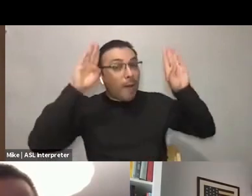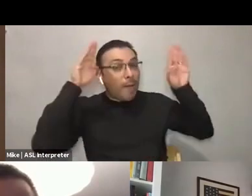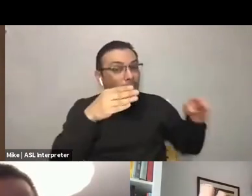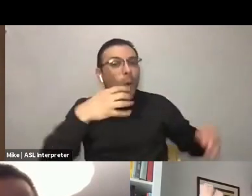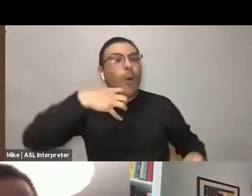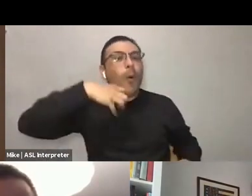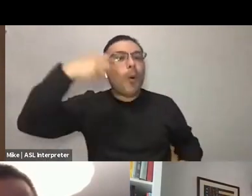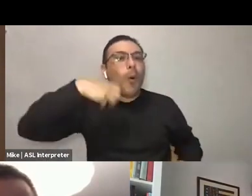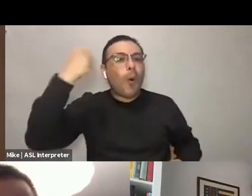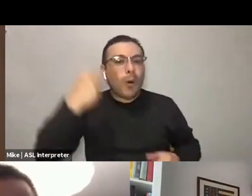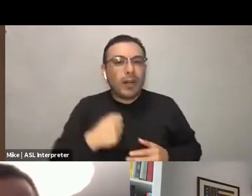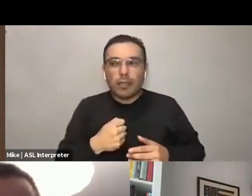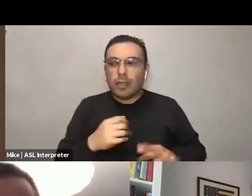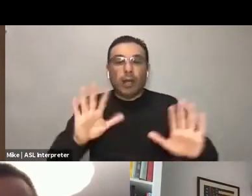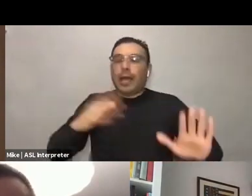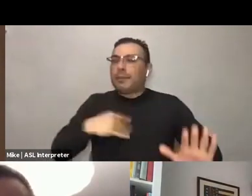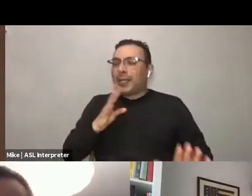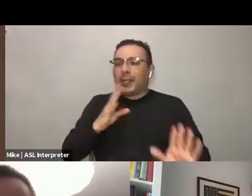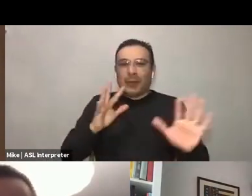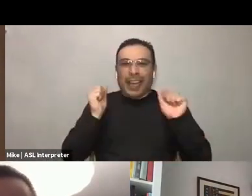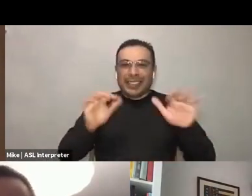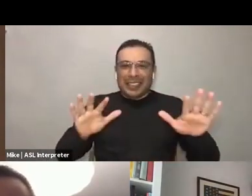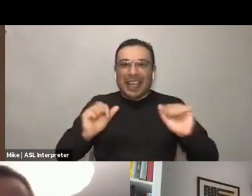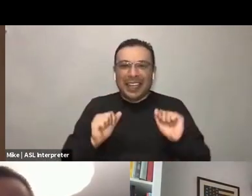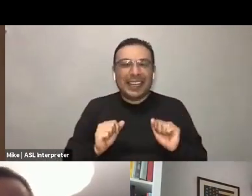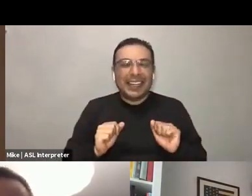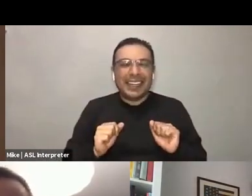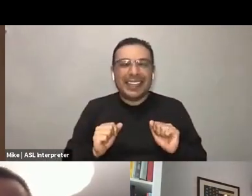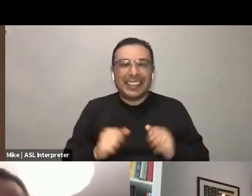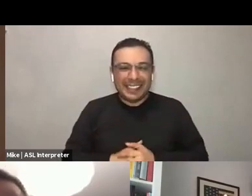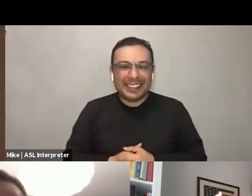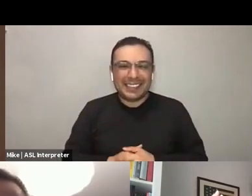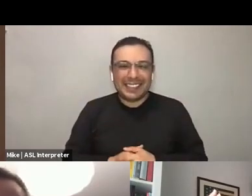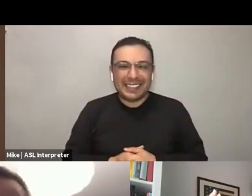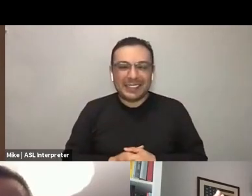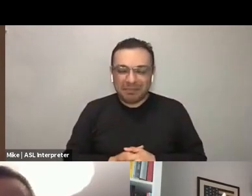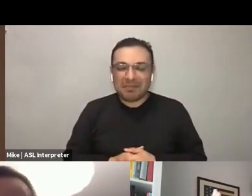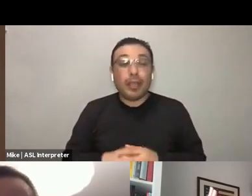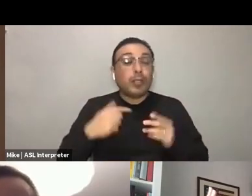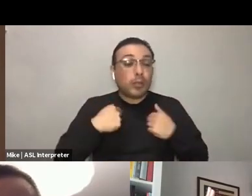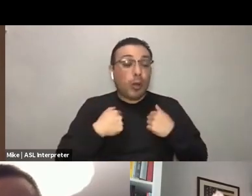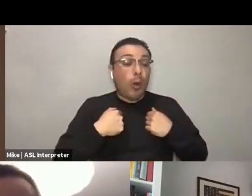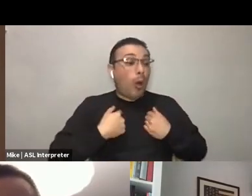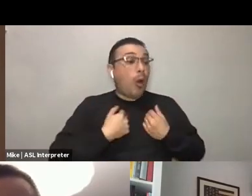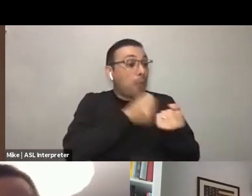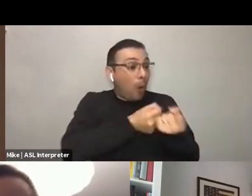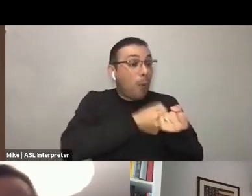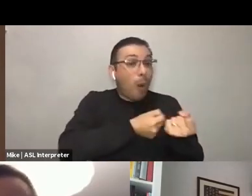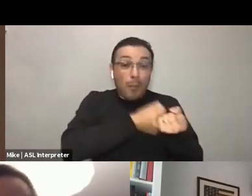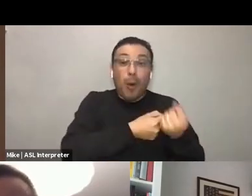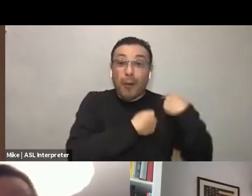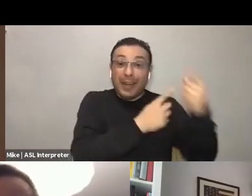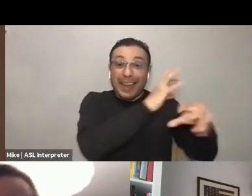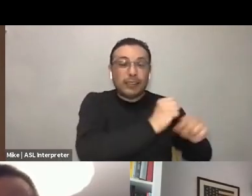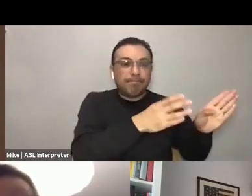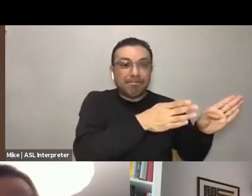I'm talking too fast. We can, we completely pivoted in the ways we offer programming in the event of COVID. We now